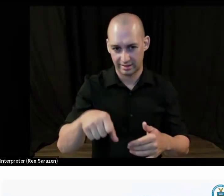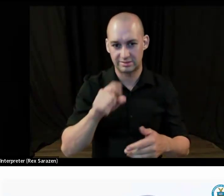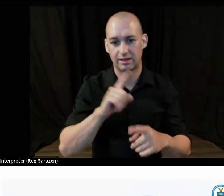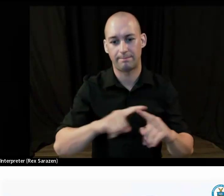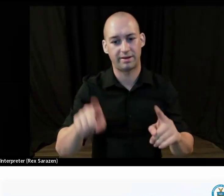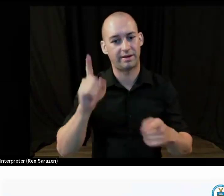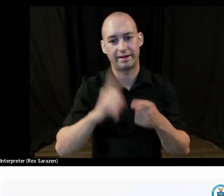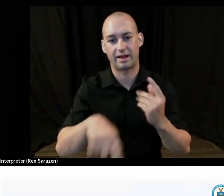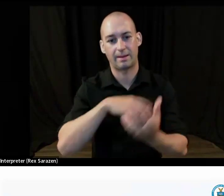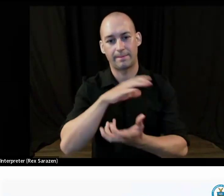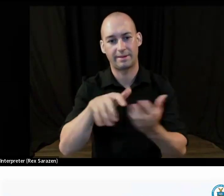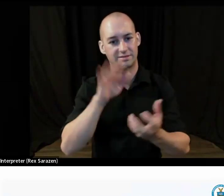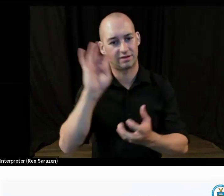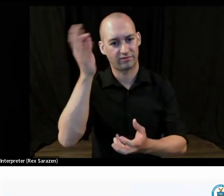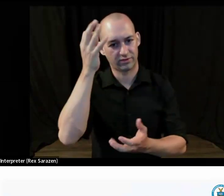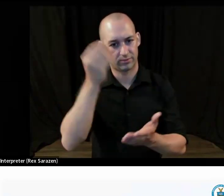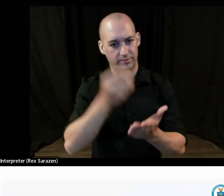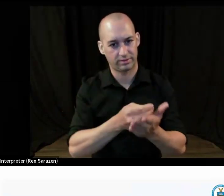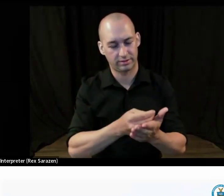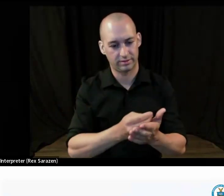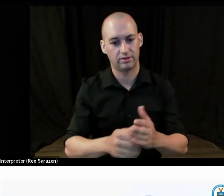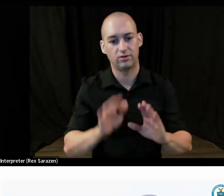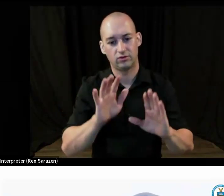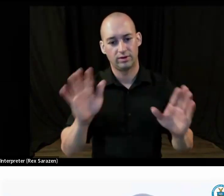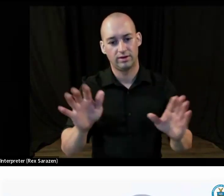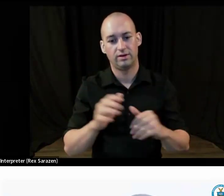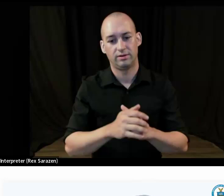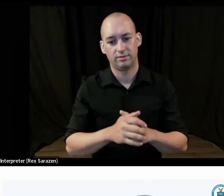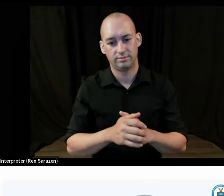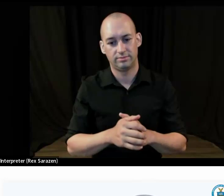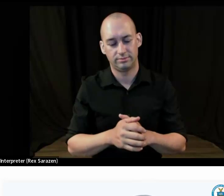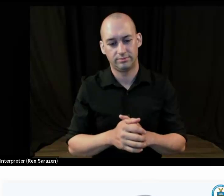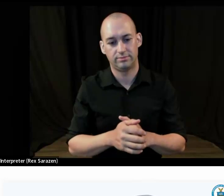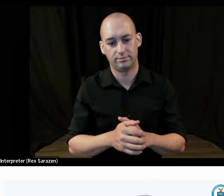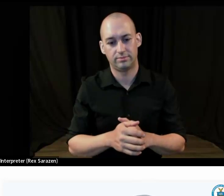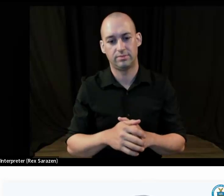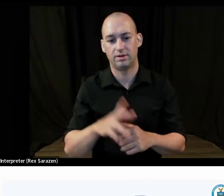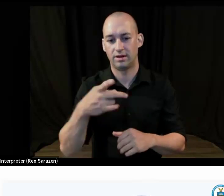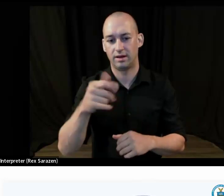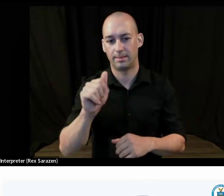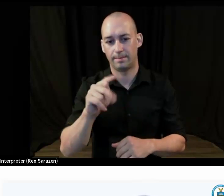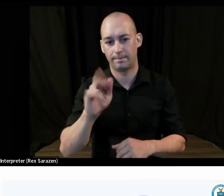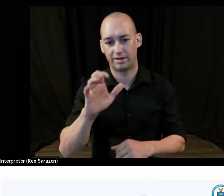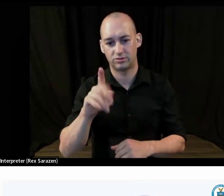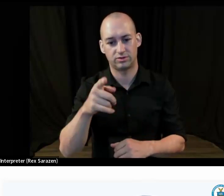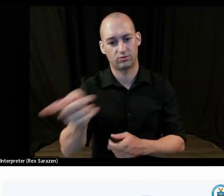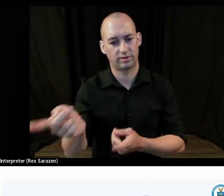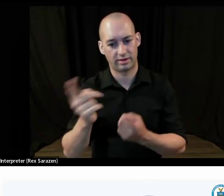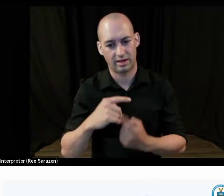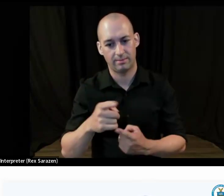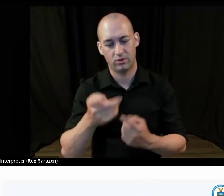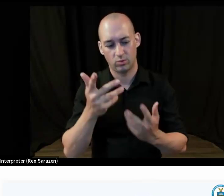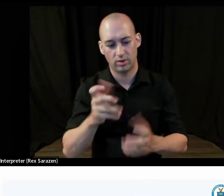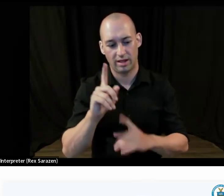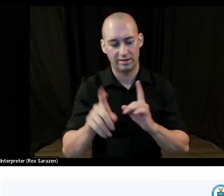funds. Great. Simple answer. Perfect. And then Patrick, do you want to, I see you came on camera. Do you want to ask your